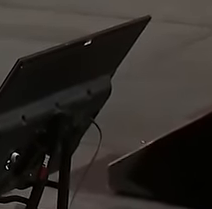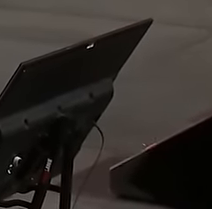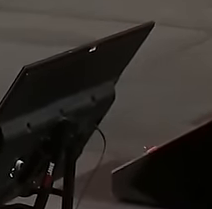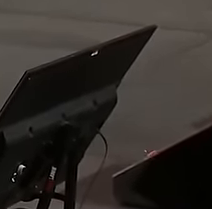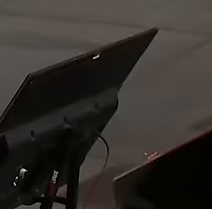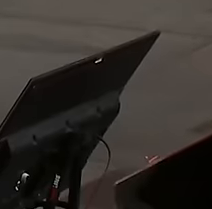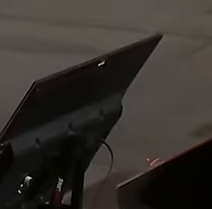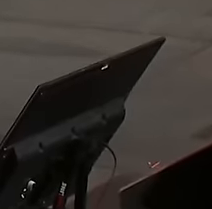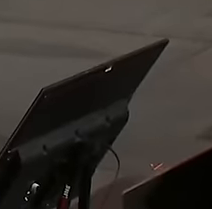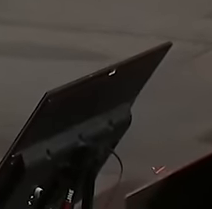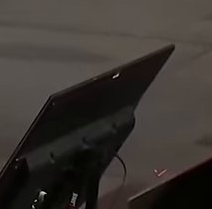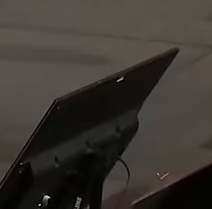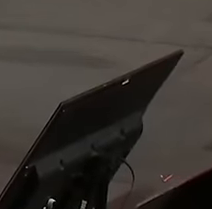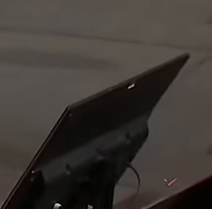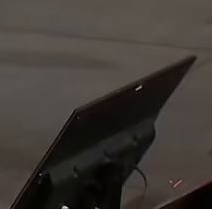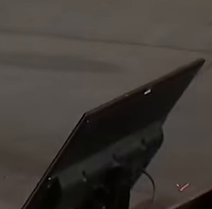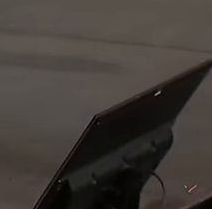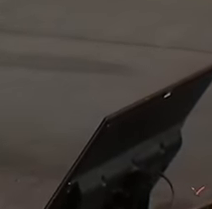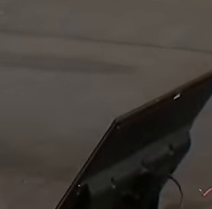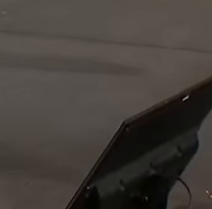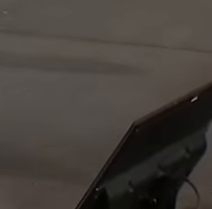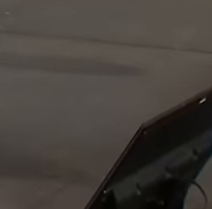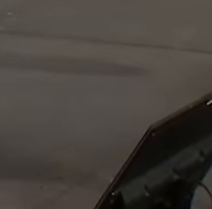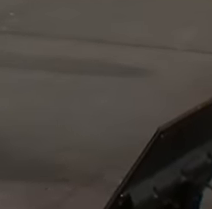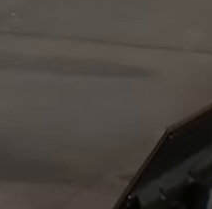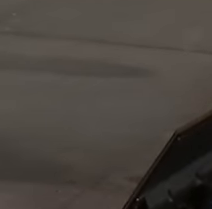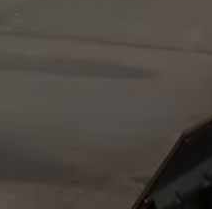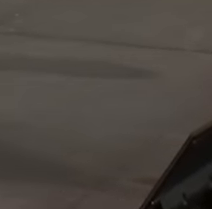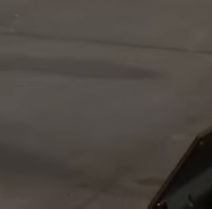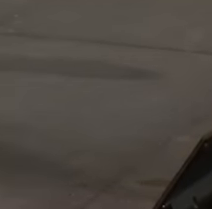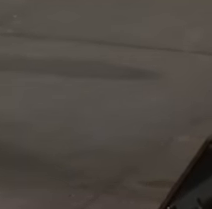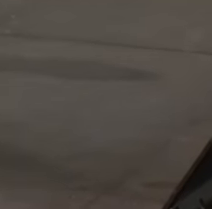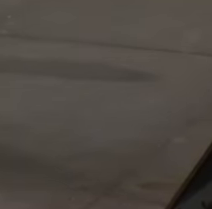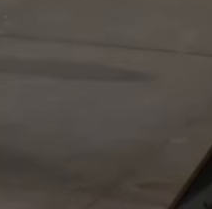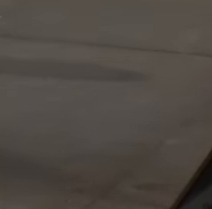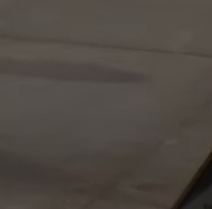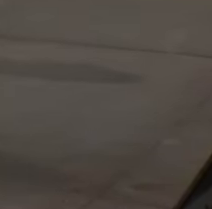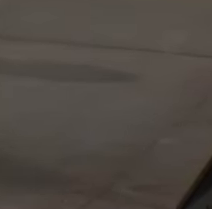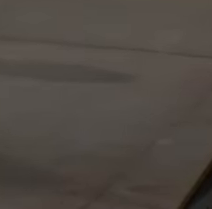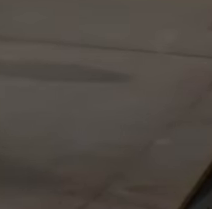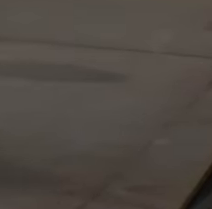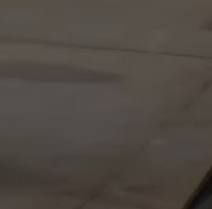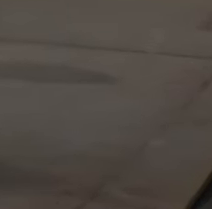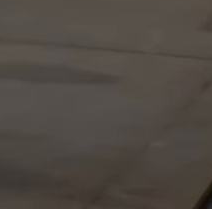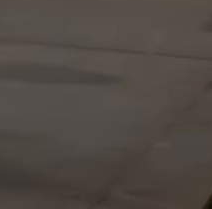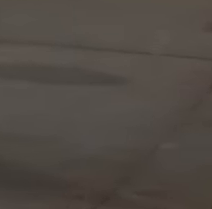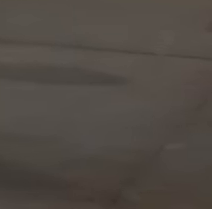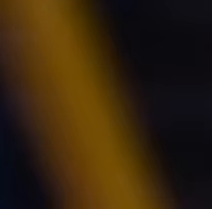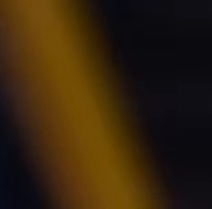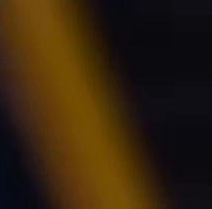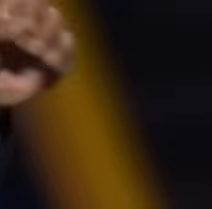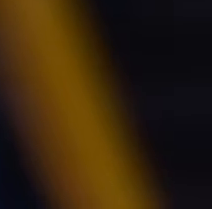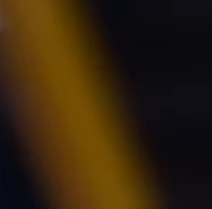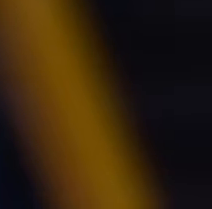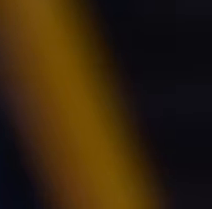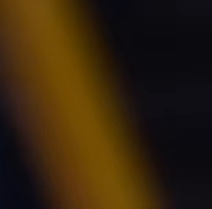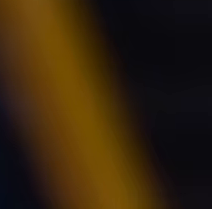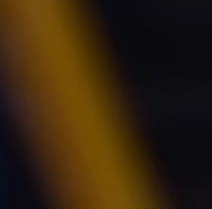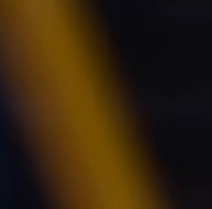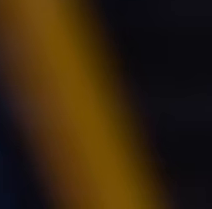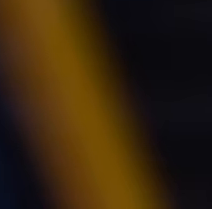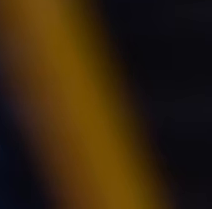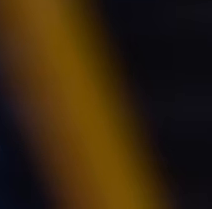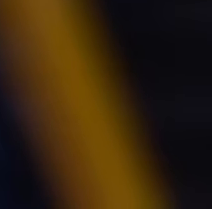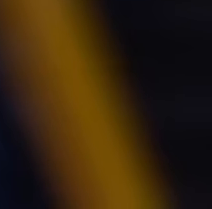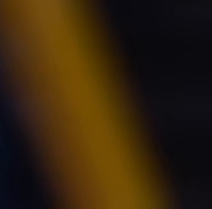see every message, every conference, everything has been very intentional to move the church in the direction that God has for